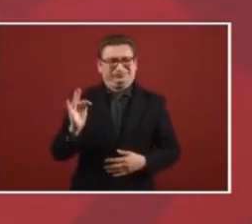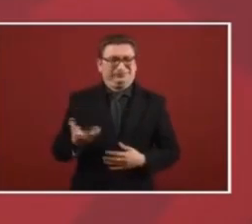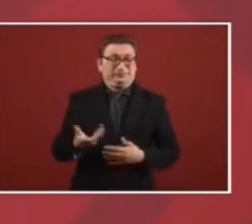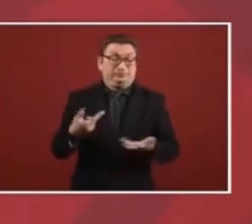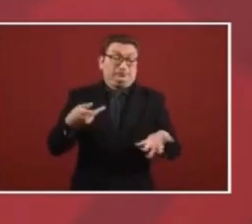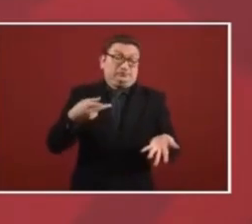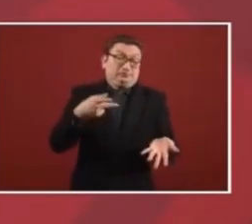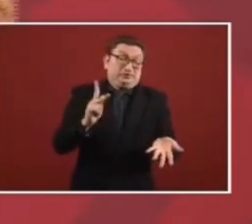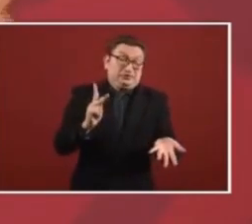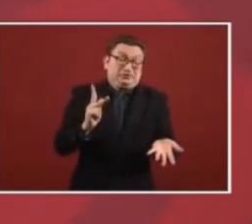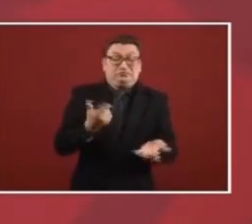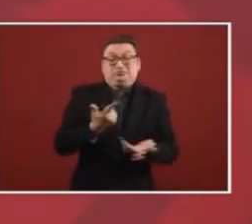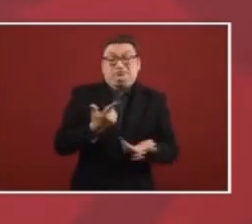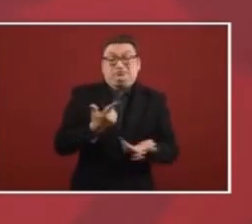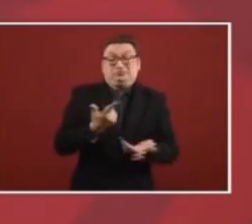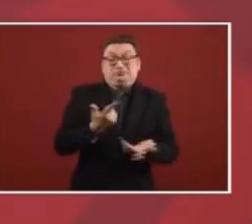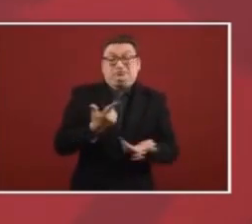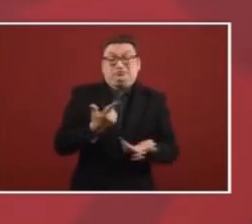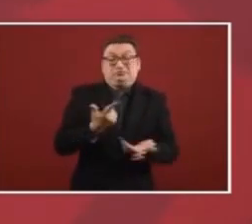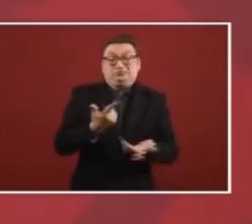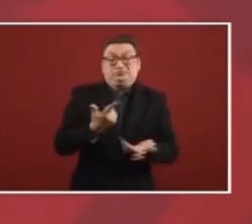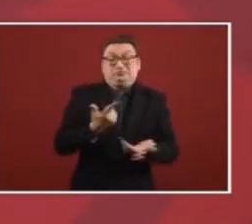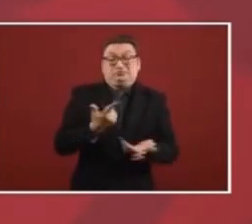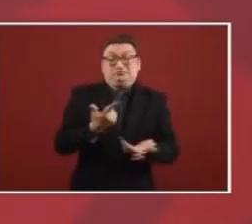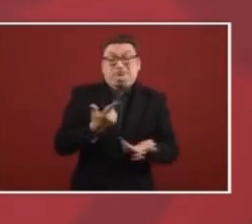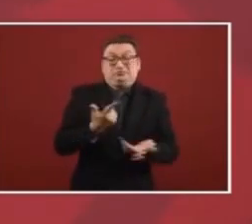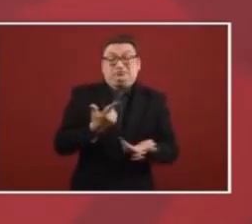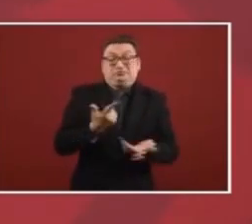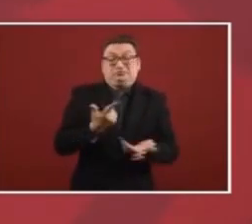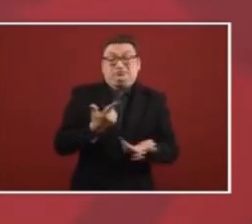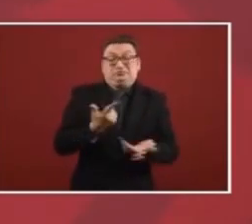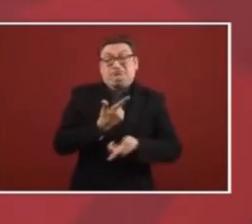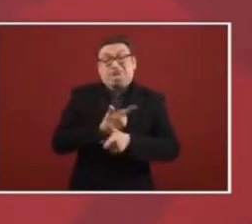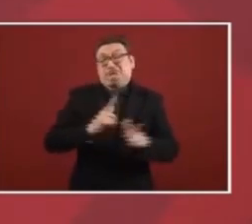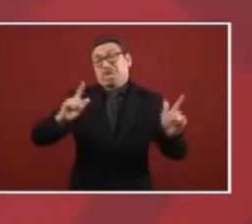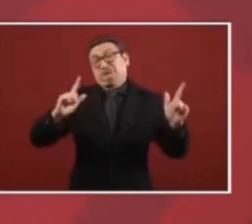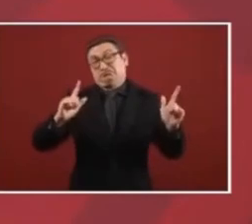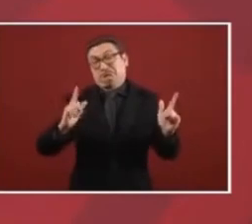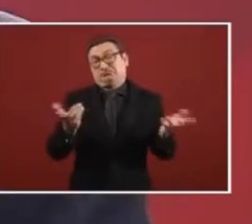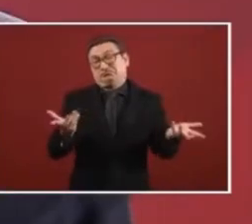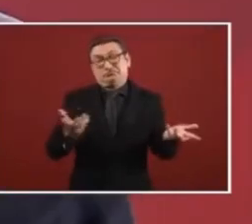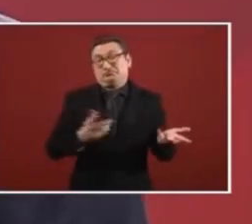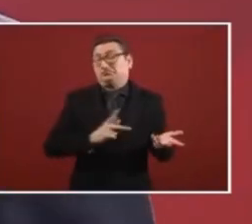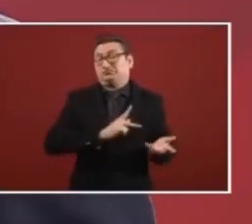pues somos libres. But then, of course, we are all free.